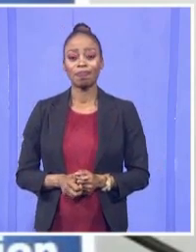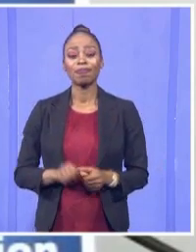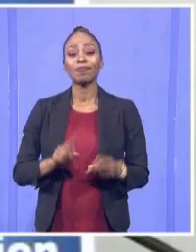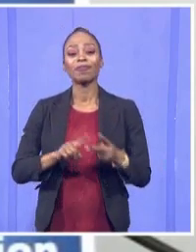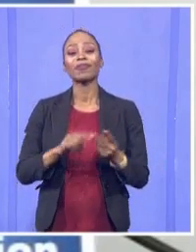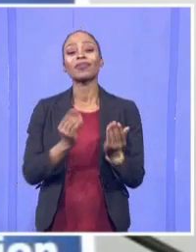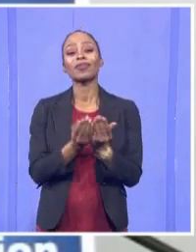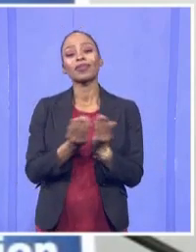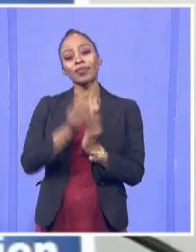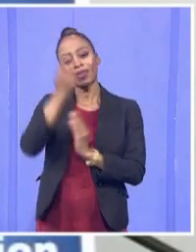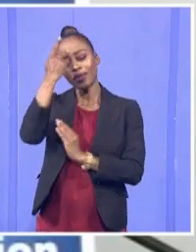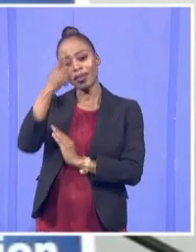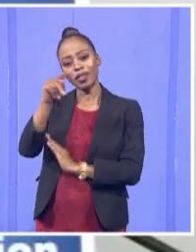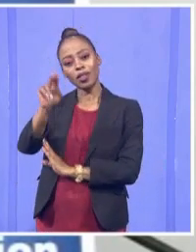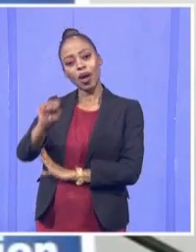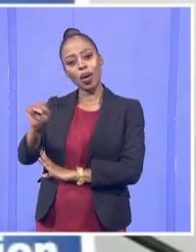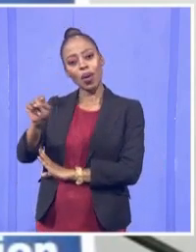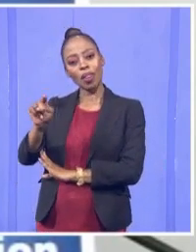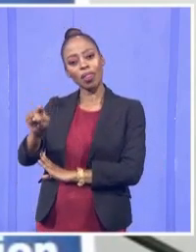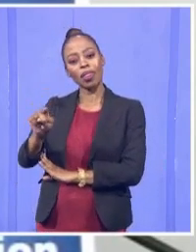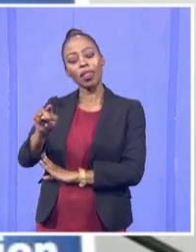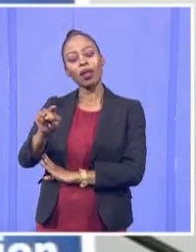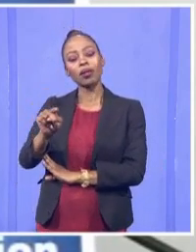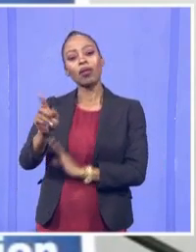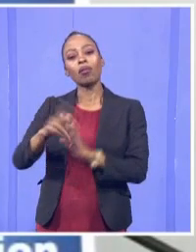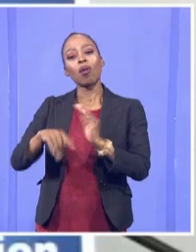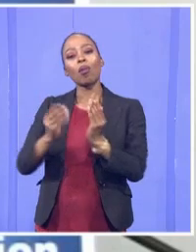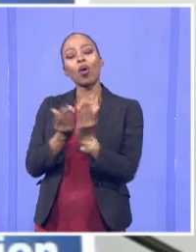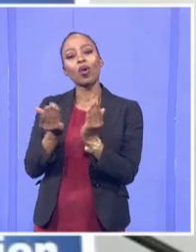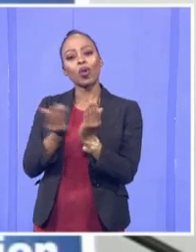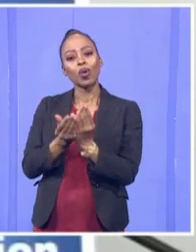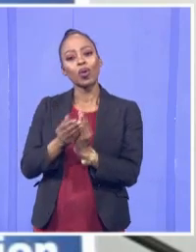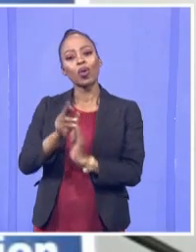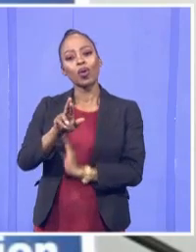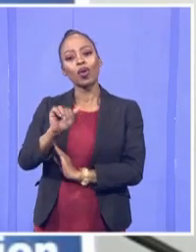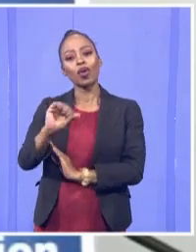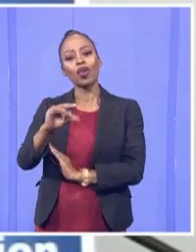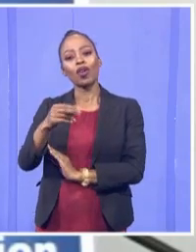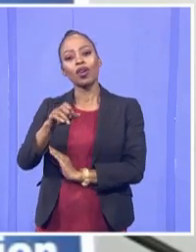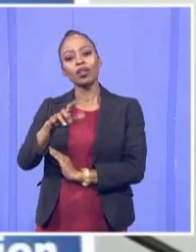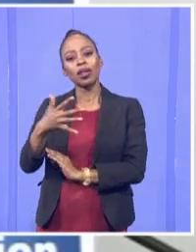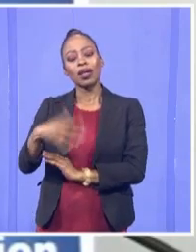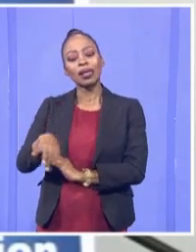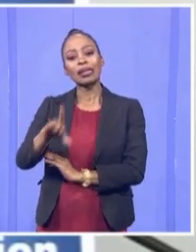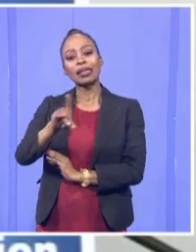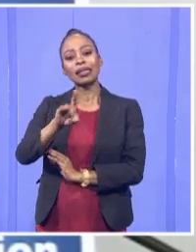in Pretoria North is Lair School, Rachel de Beer.